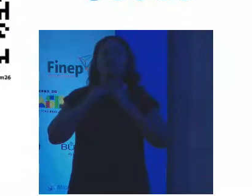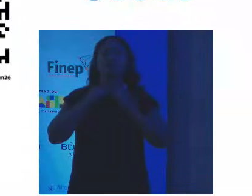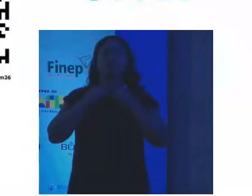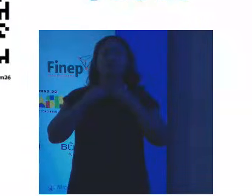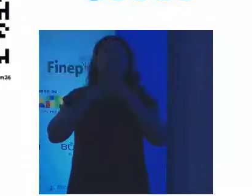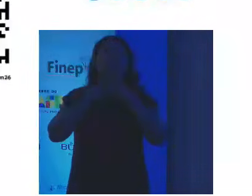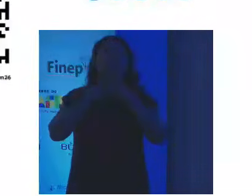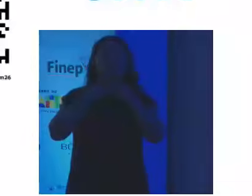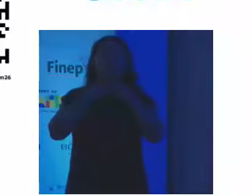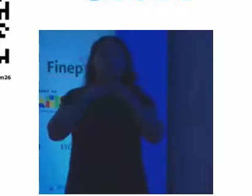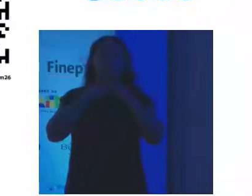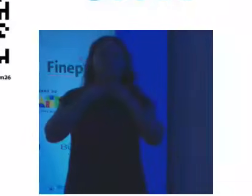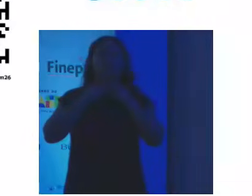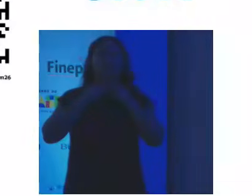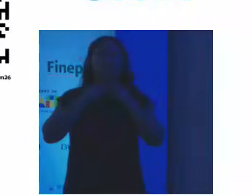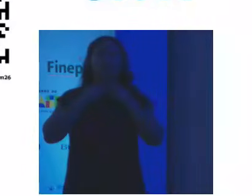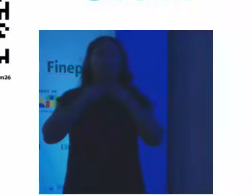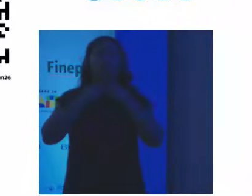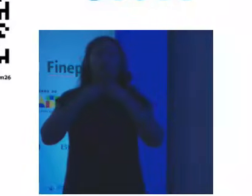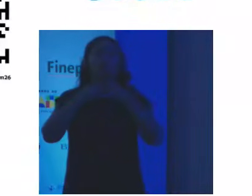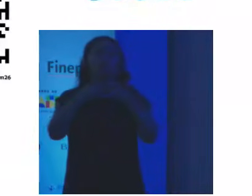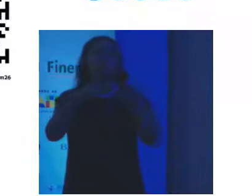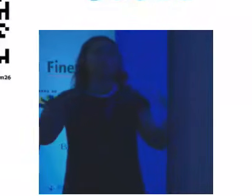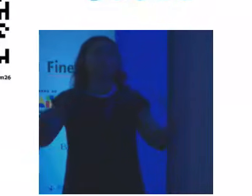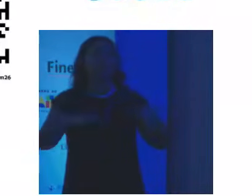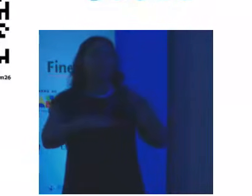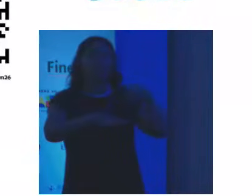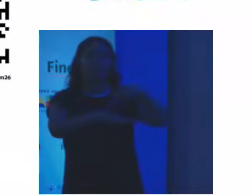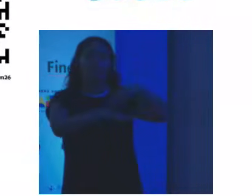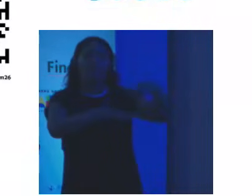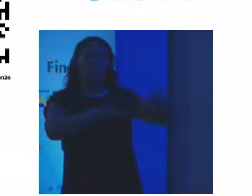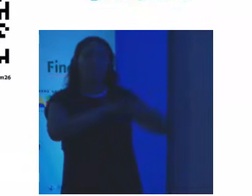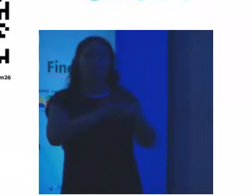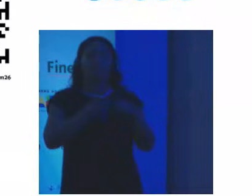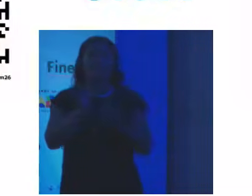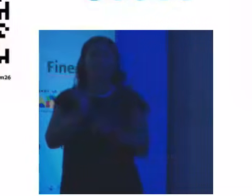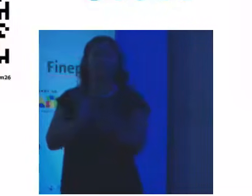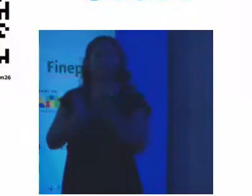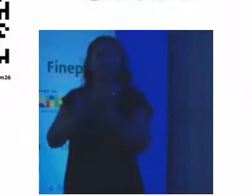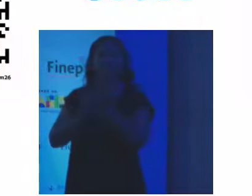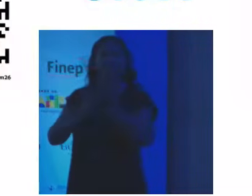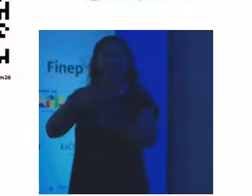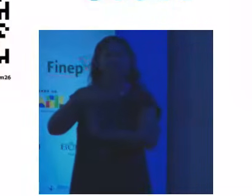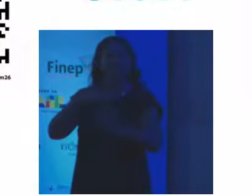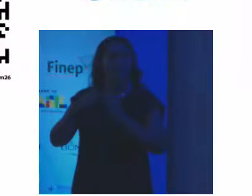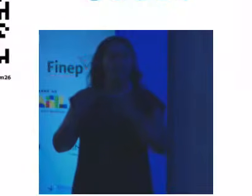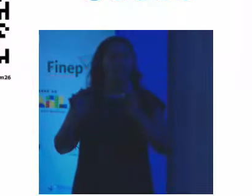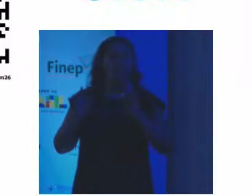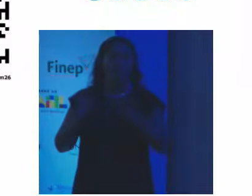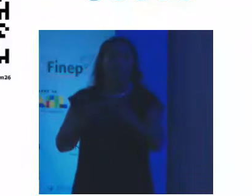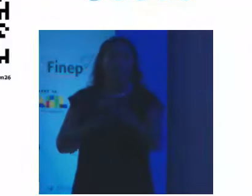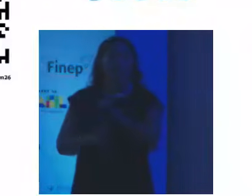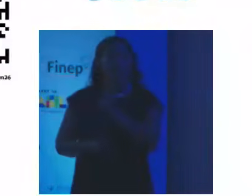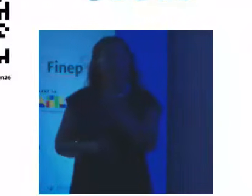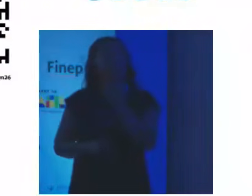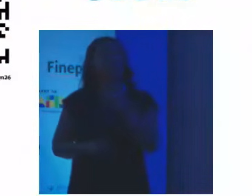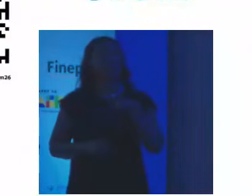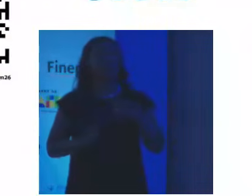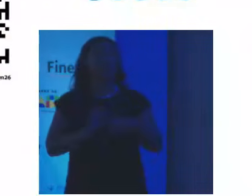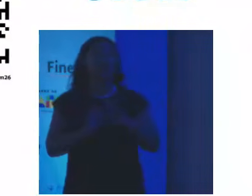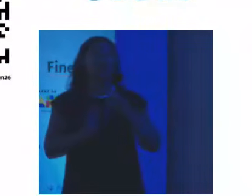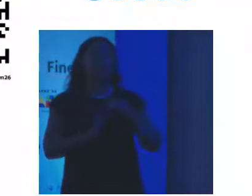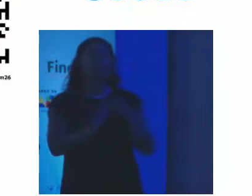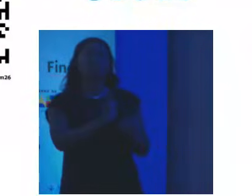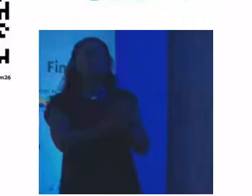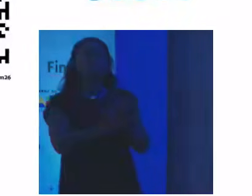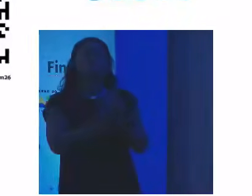before starting something, before creating your company or before taking decisions, you create sargassum, digital